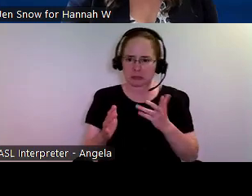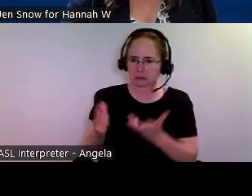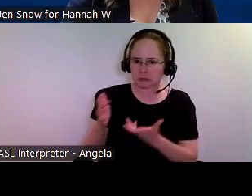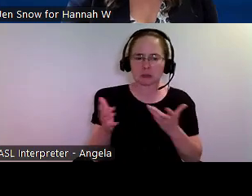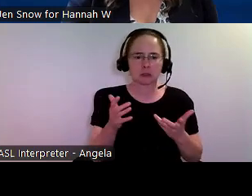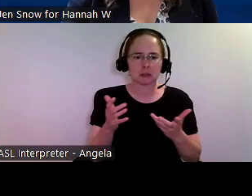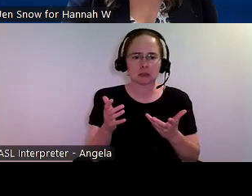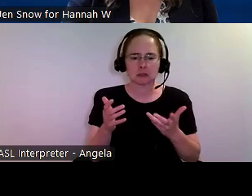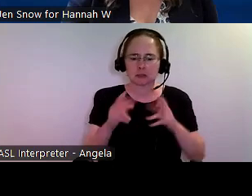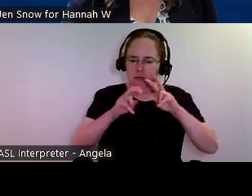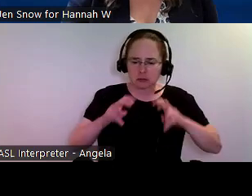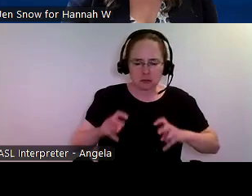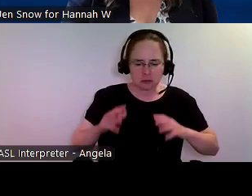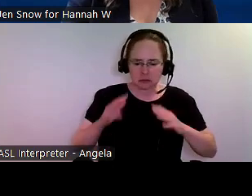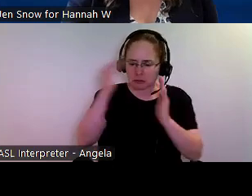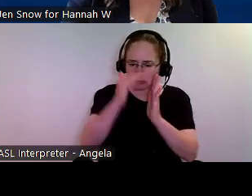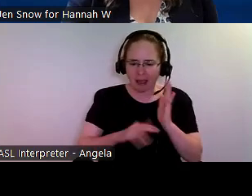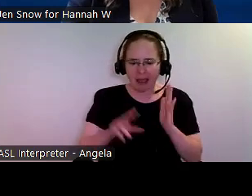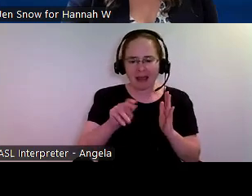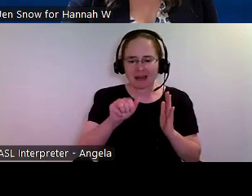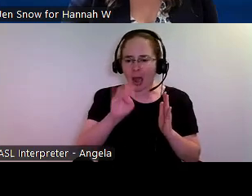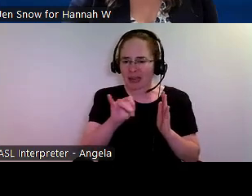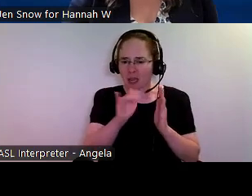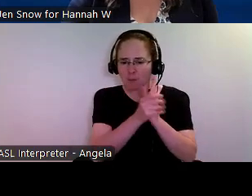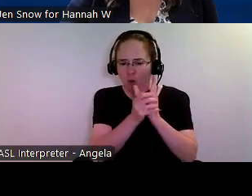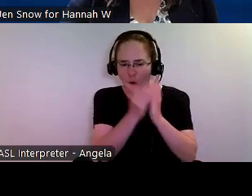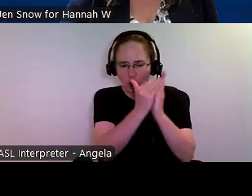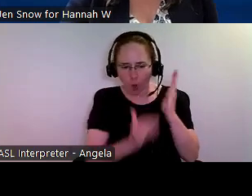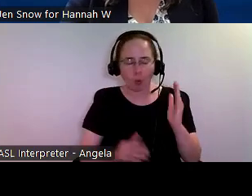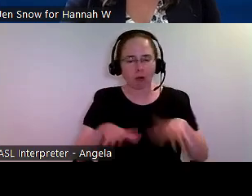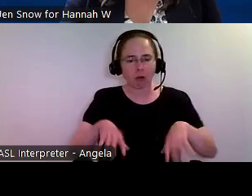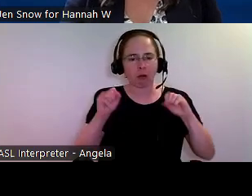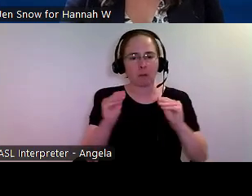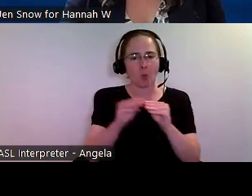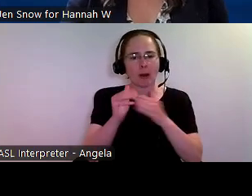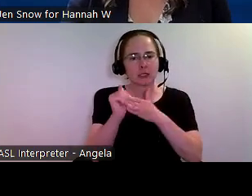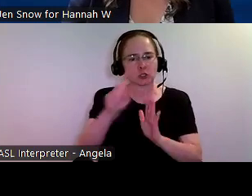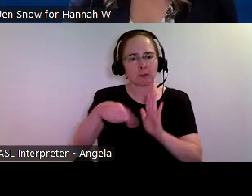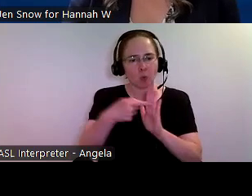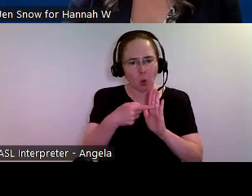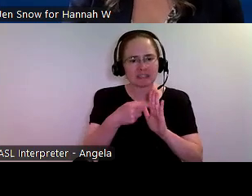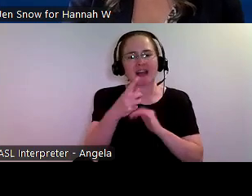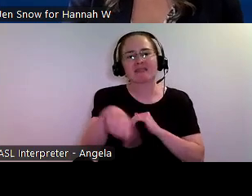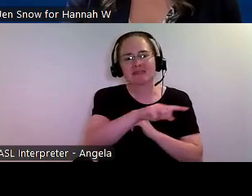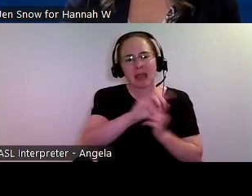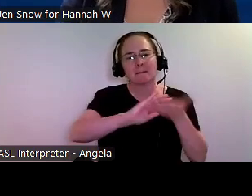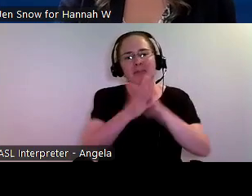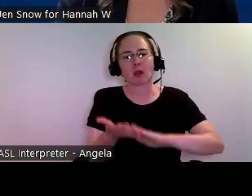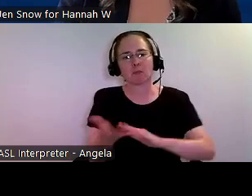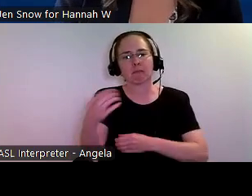working through the NAMI portfolio, taking on more leadership roles, and those folks becoming part of the peer